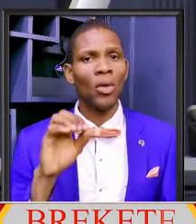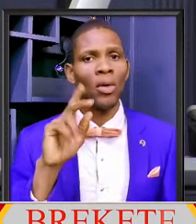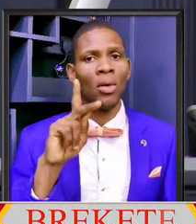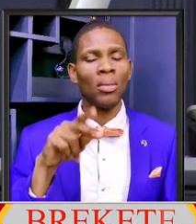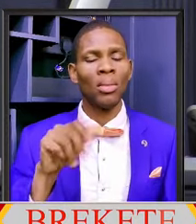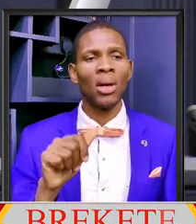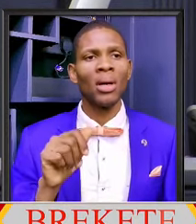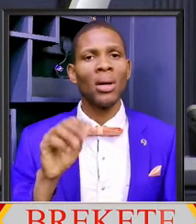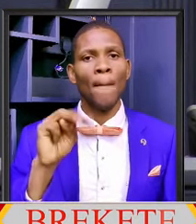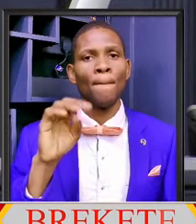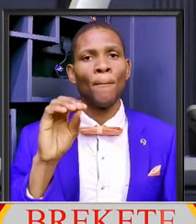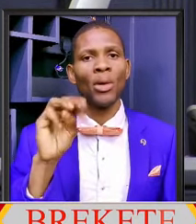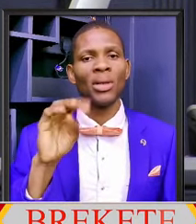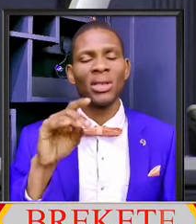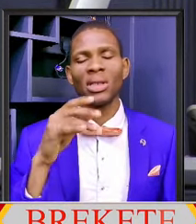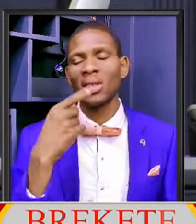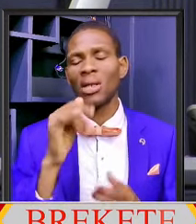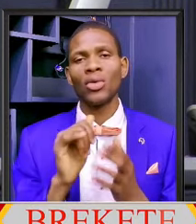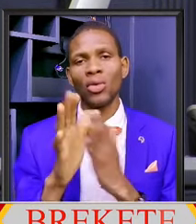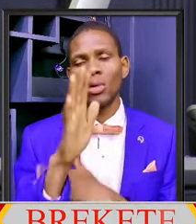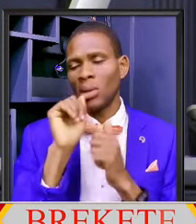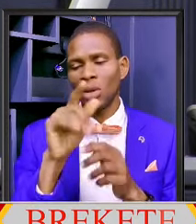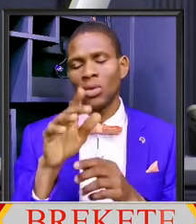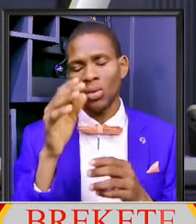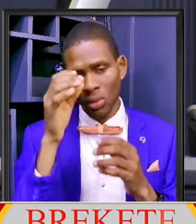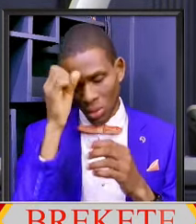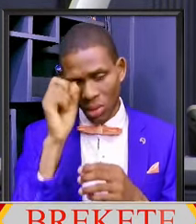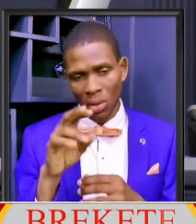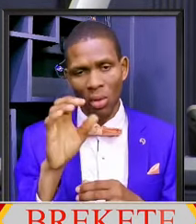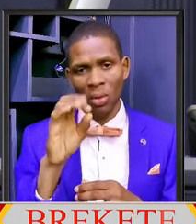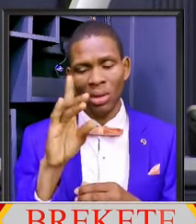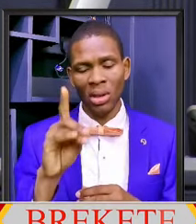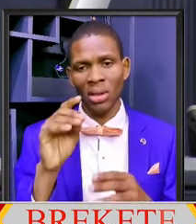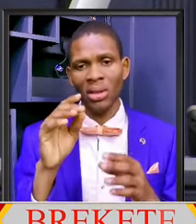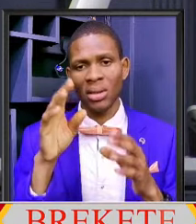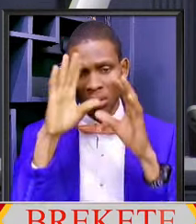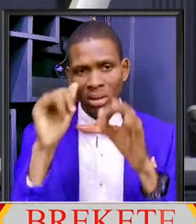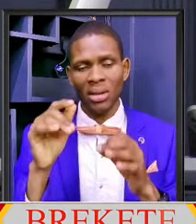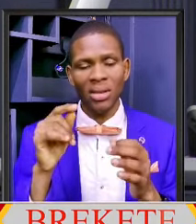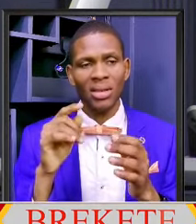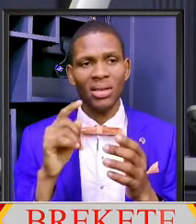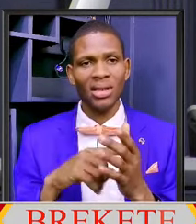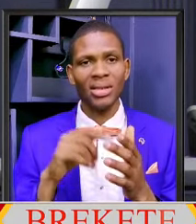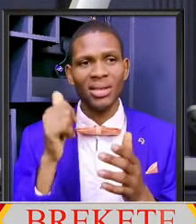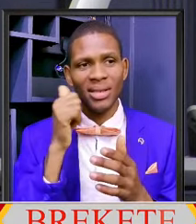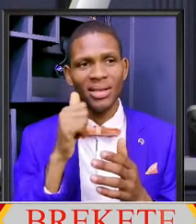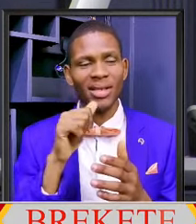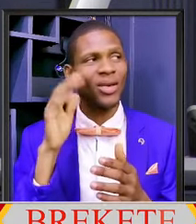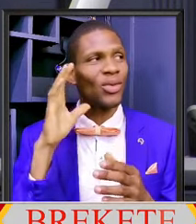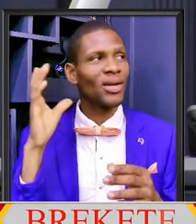Okpale Monday, he said, God bless you, sir, ordinary president. Your son Kayode, he said, this girl